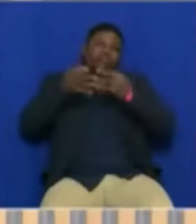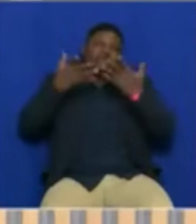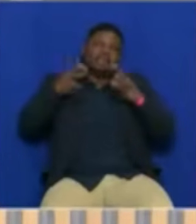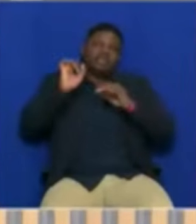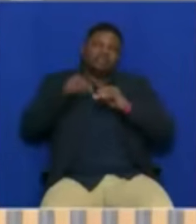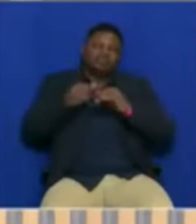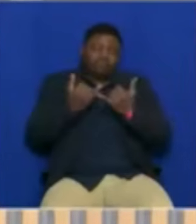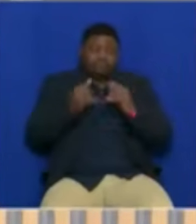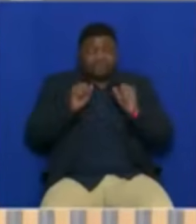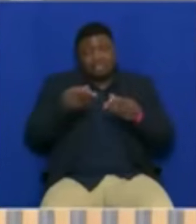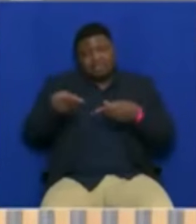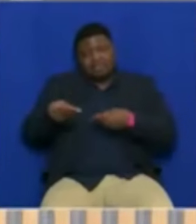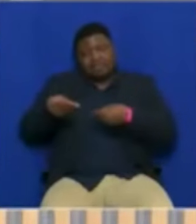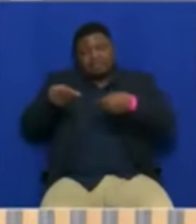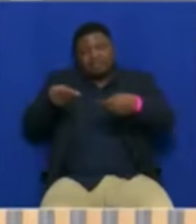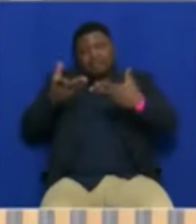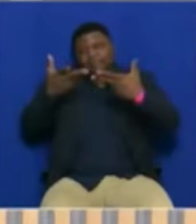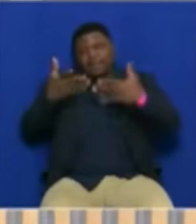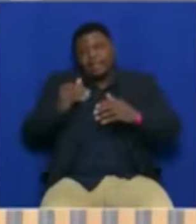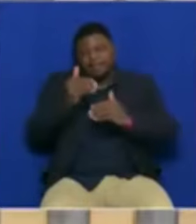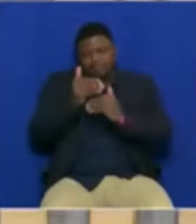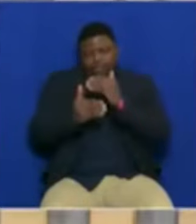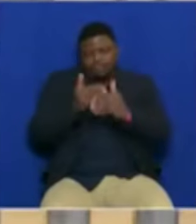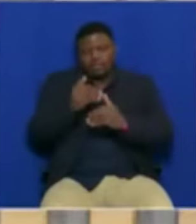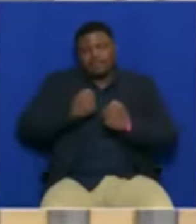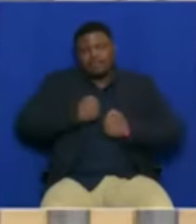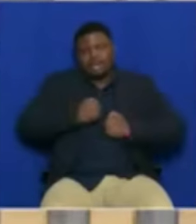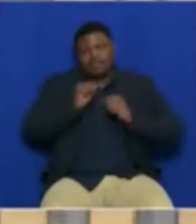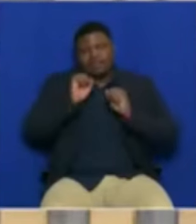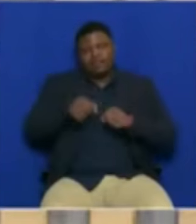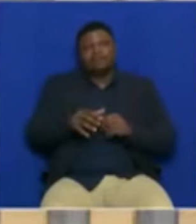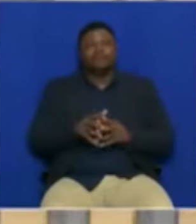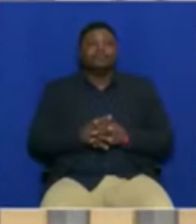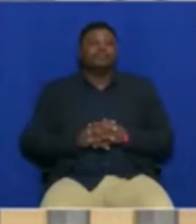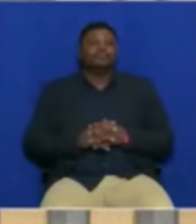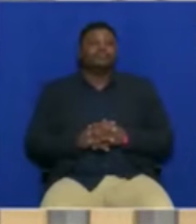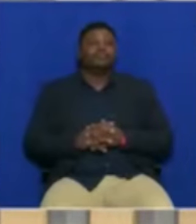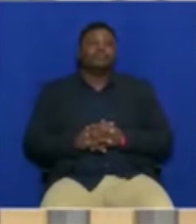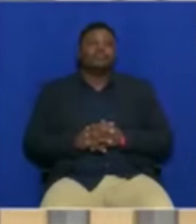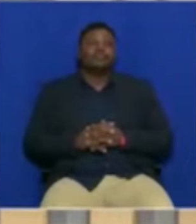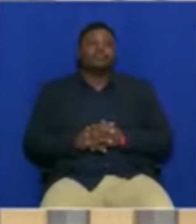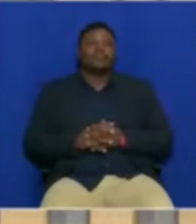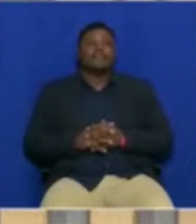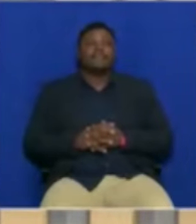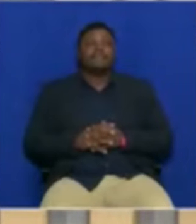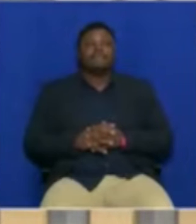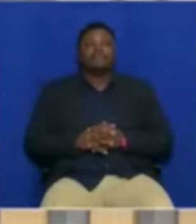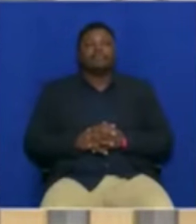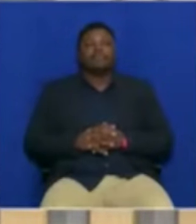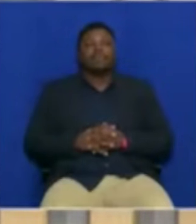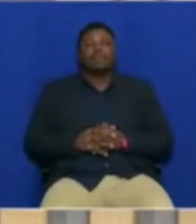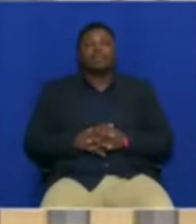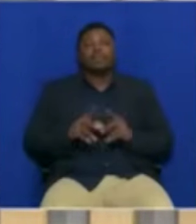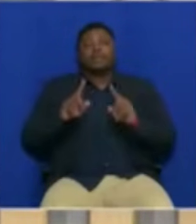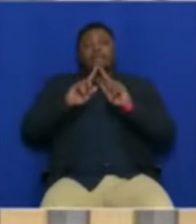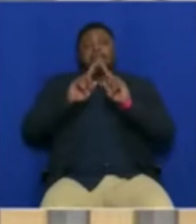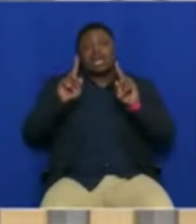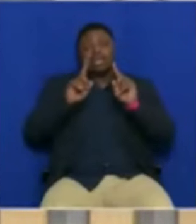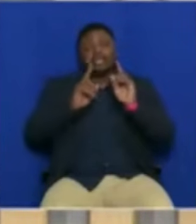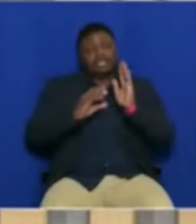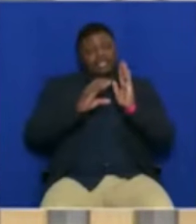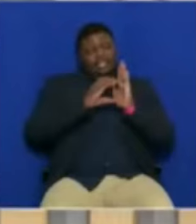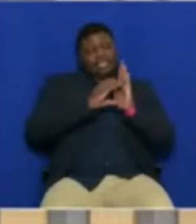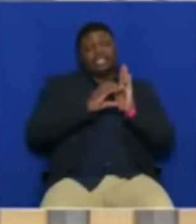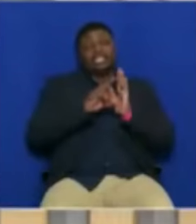Chair, Commissioners, I have no insight into Section 27. And